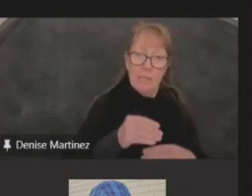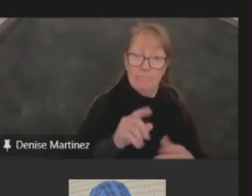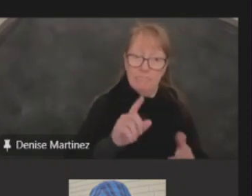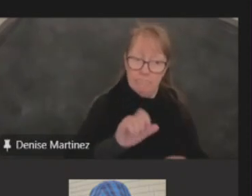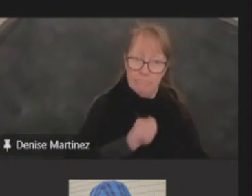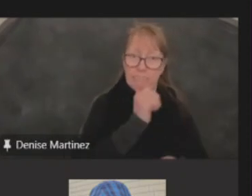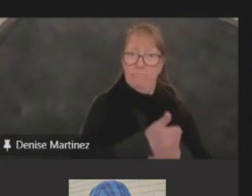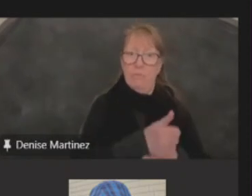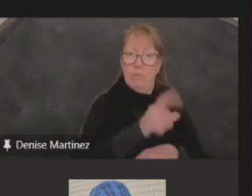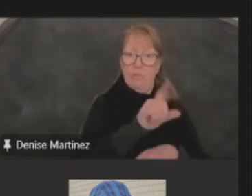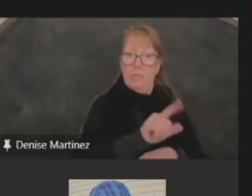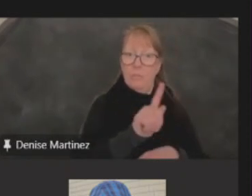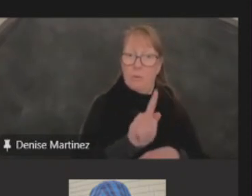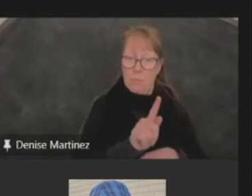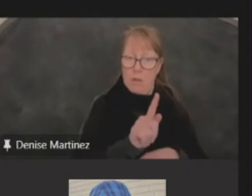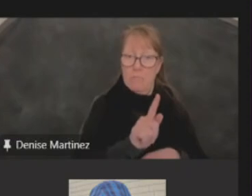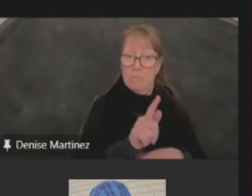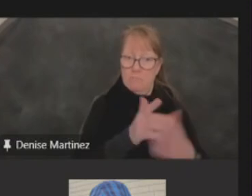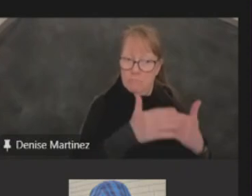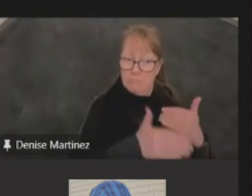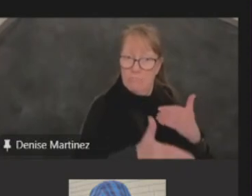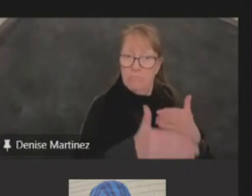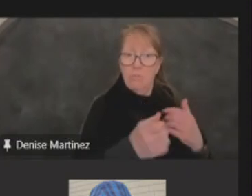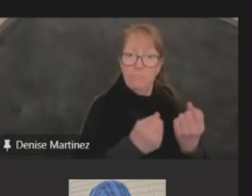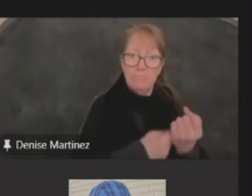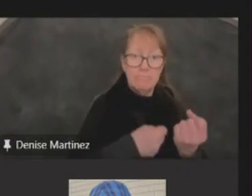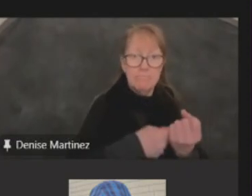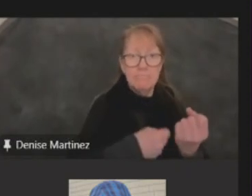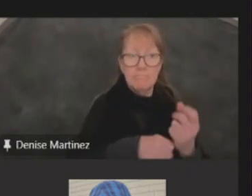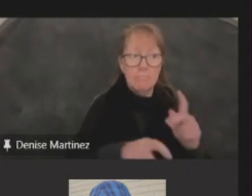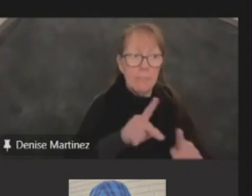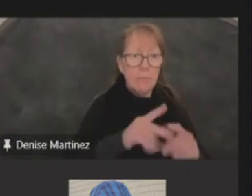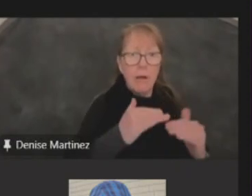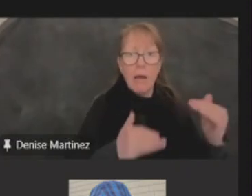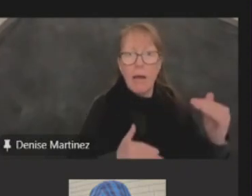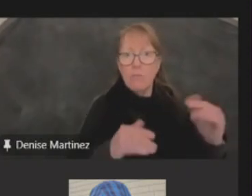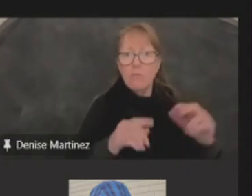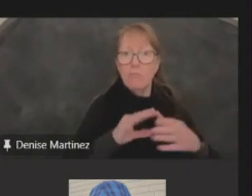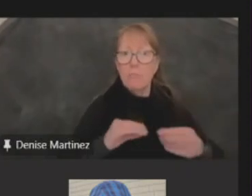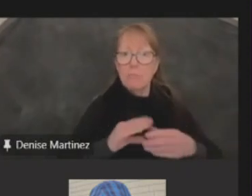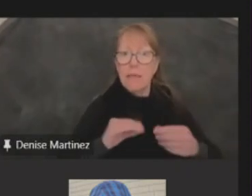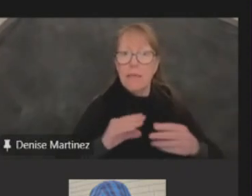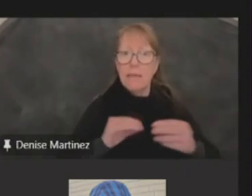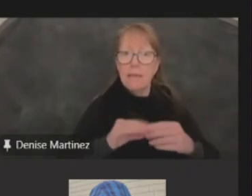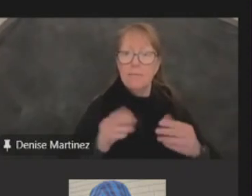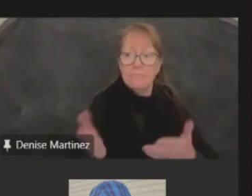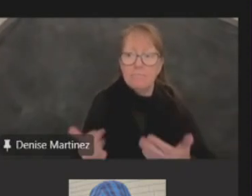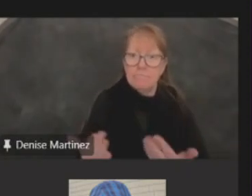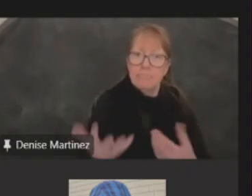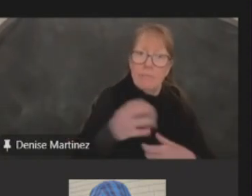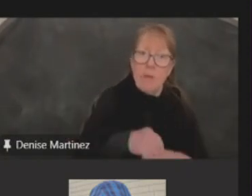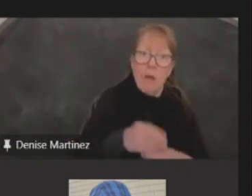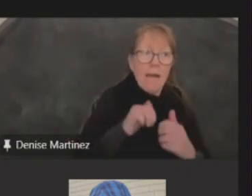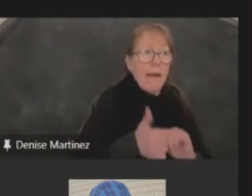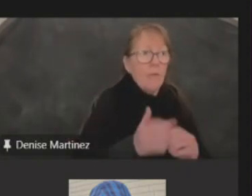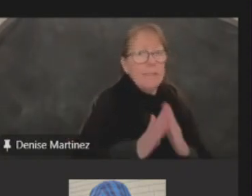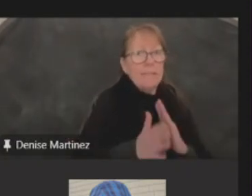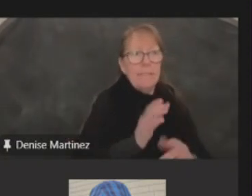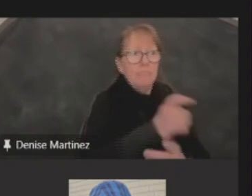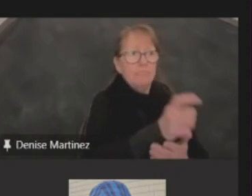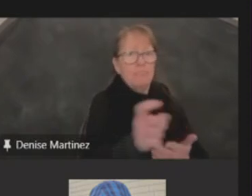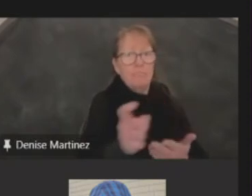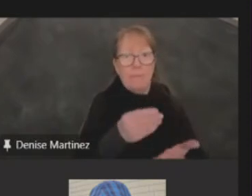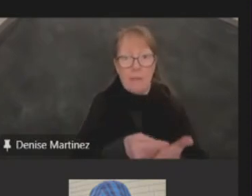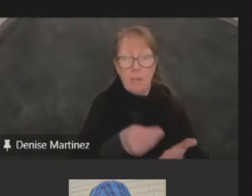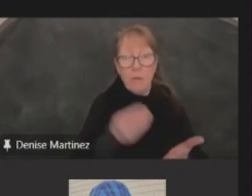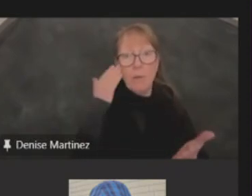historically underrepresented communities a greater say in how the city disperses funding. So we know for years that people who